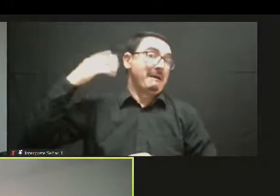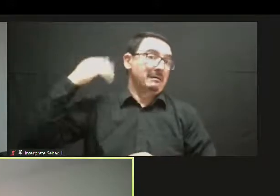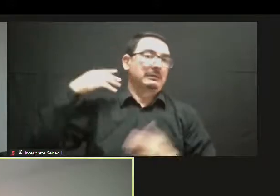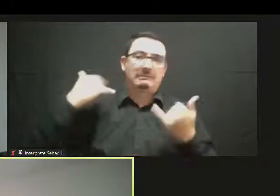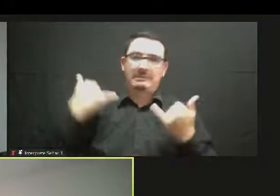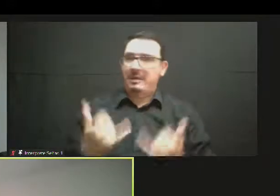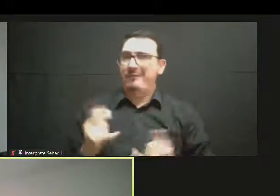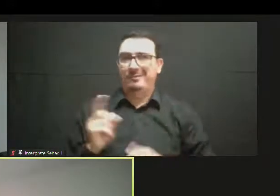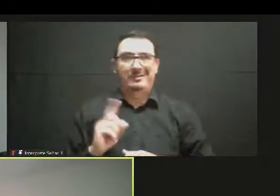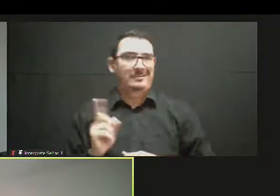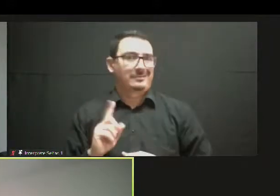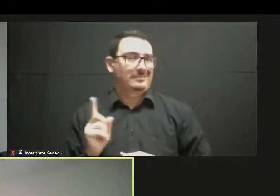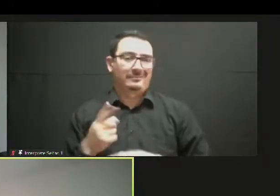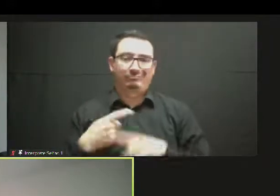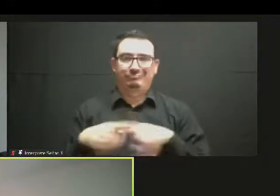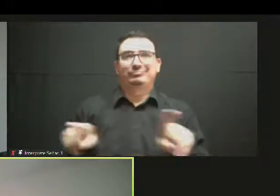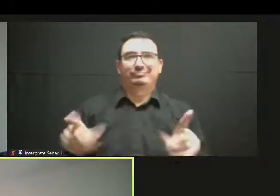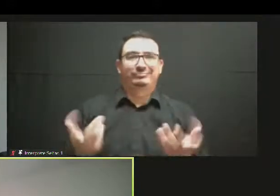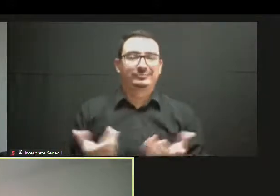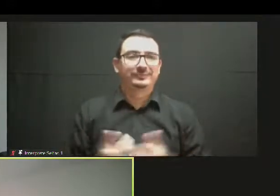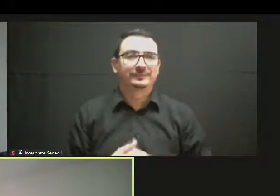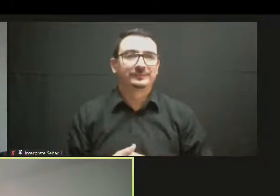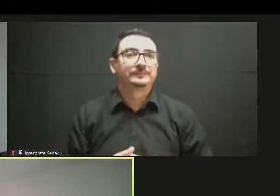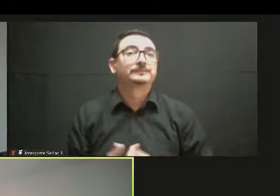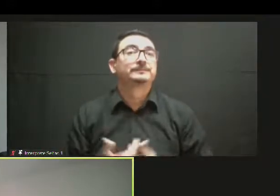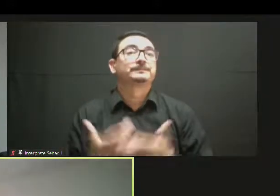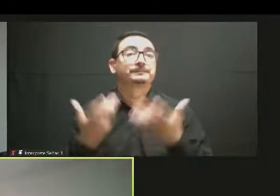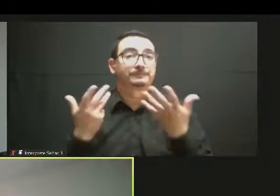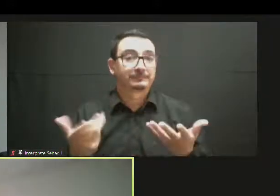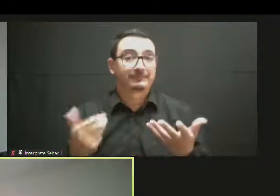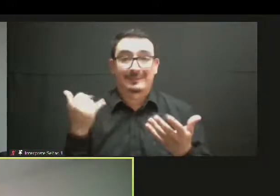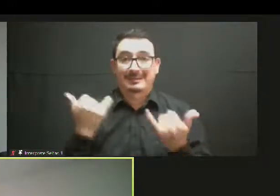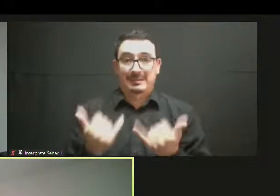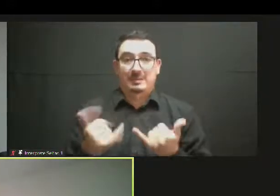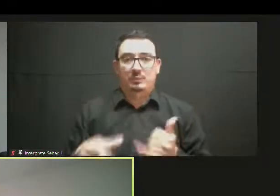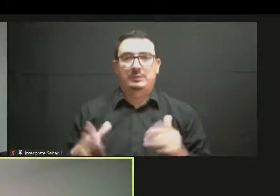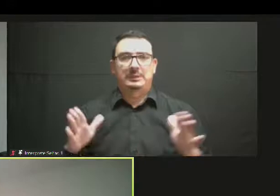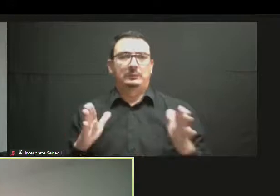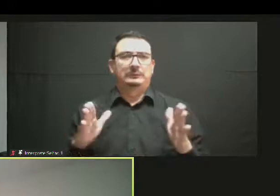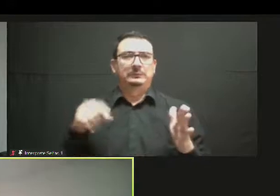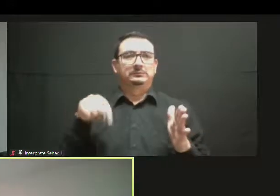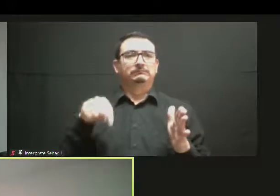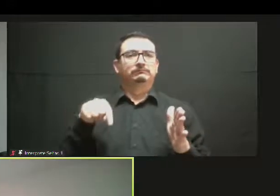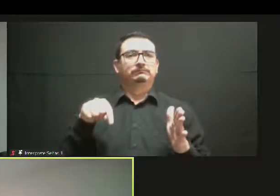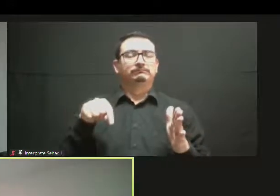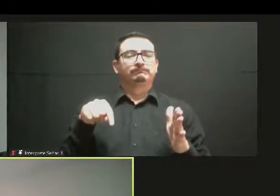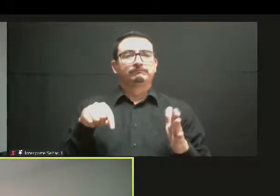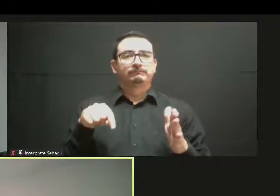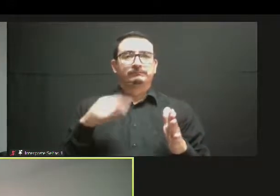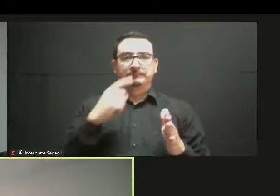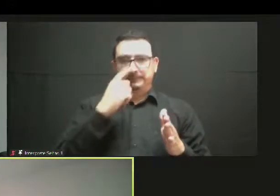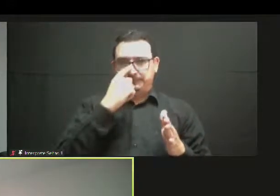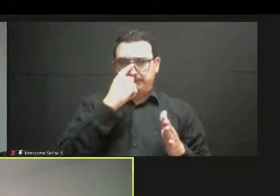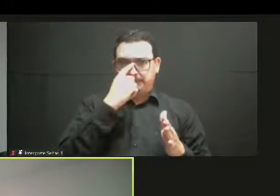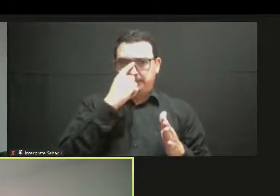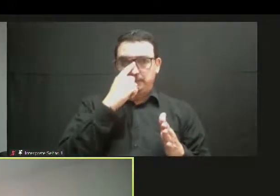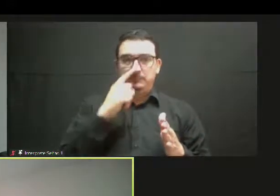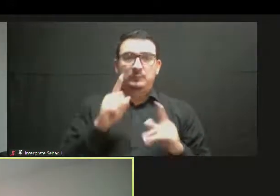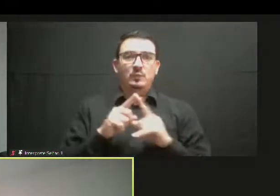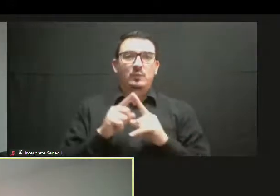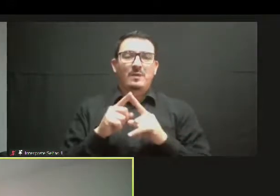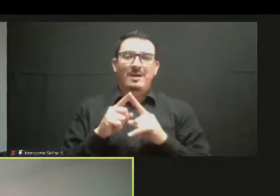are trying to target our efforts and basically the impact of this COVID and